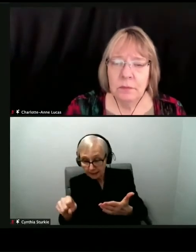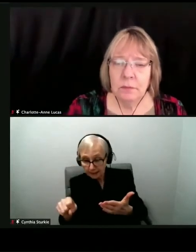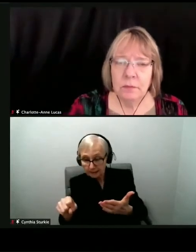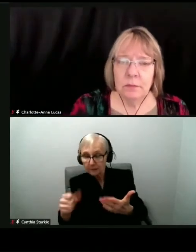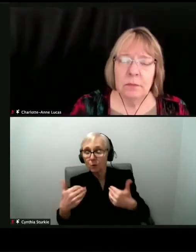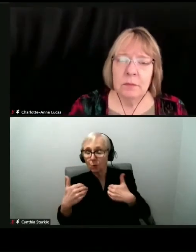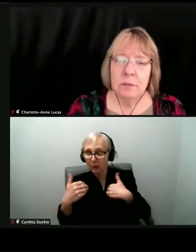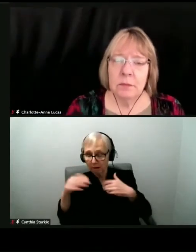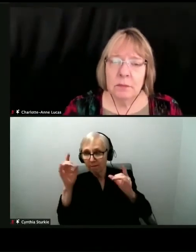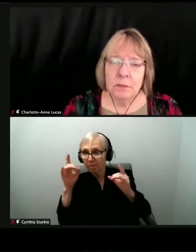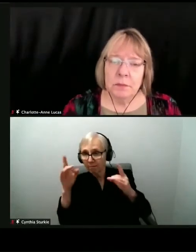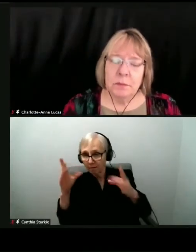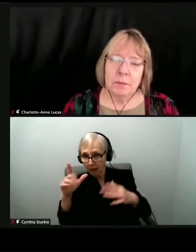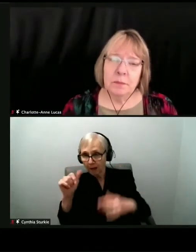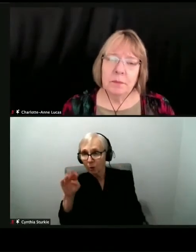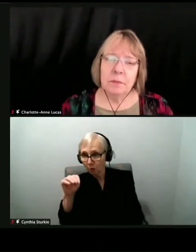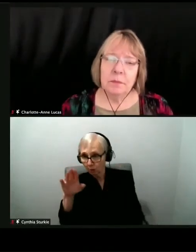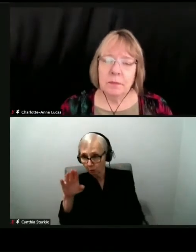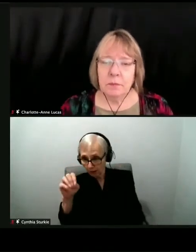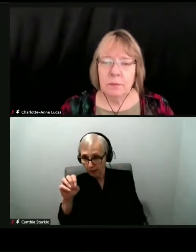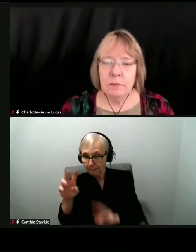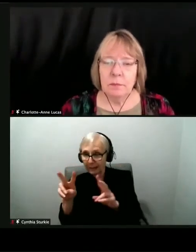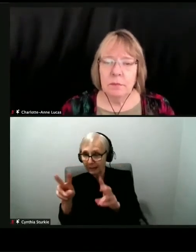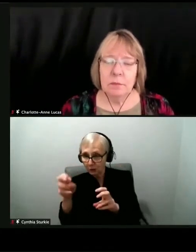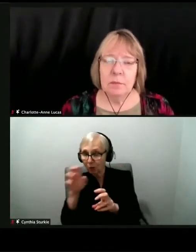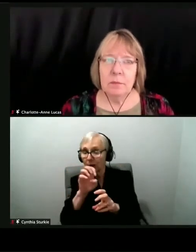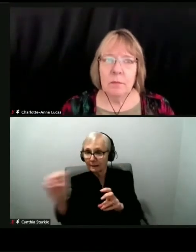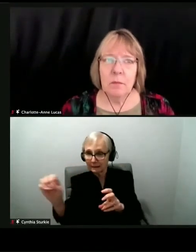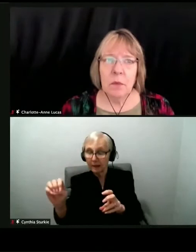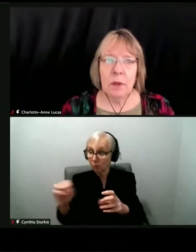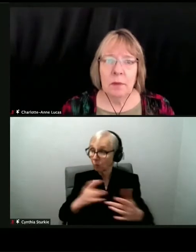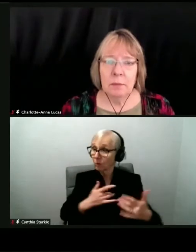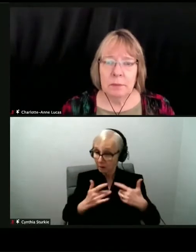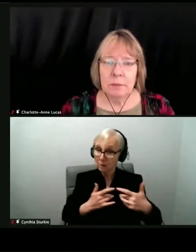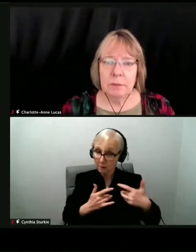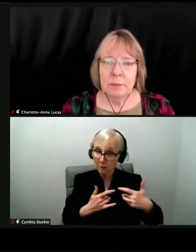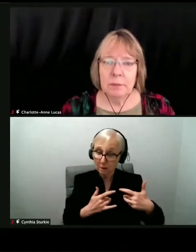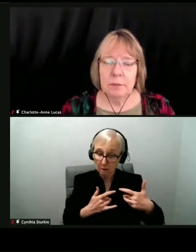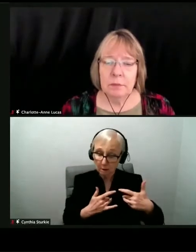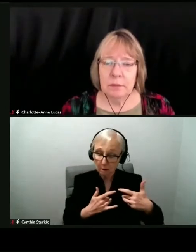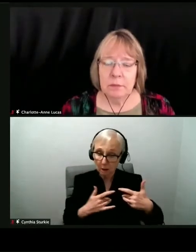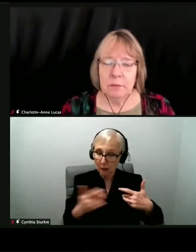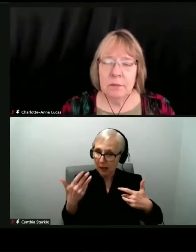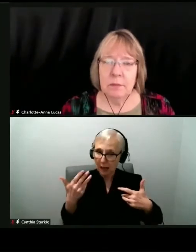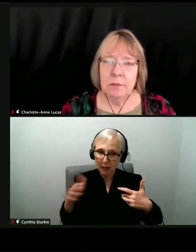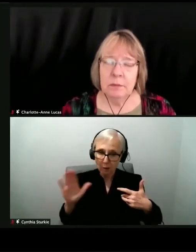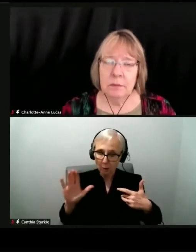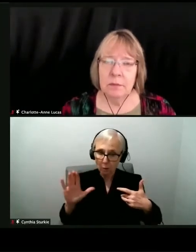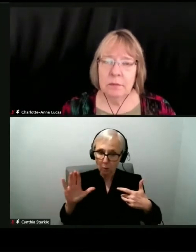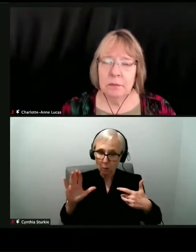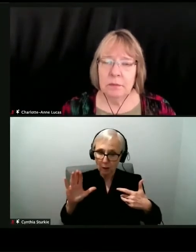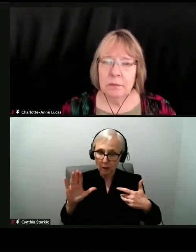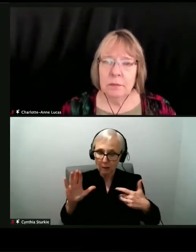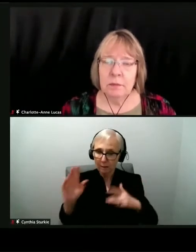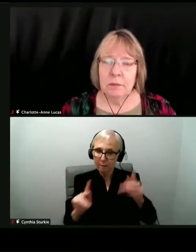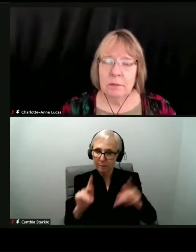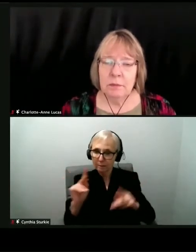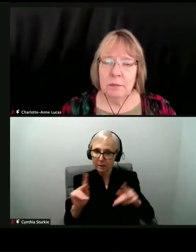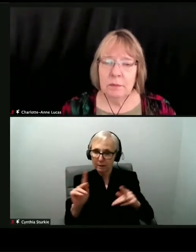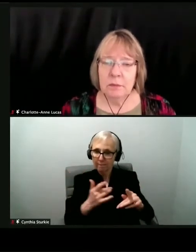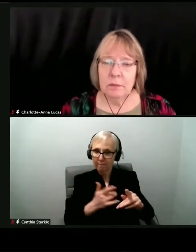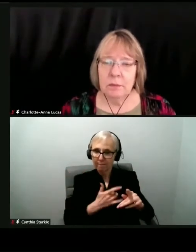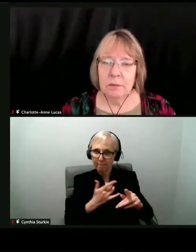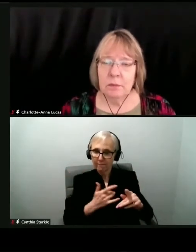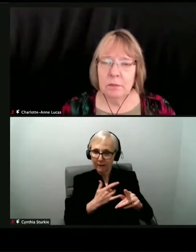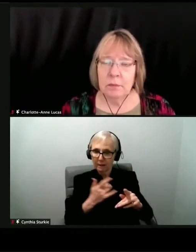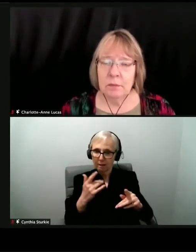violent crime issue on the East Side, and we are concerned. But I don't want to ever make people feel like this is the